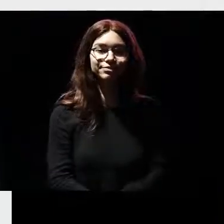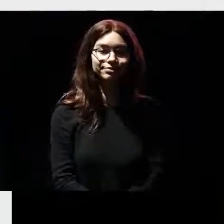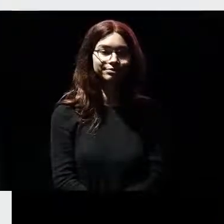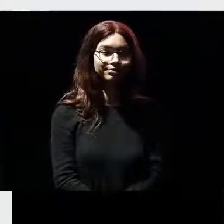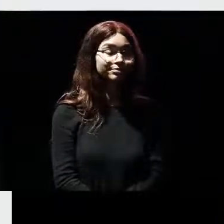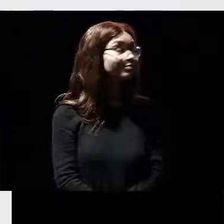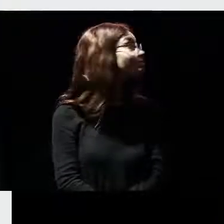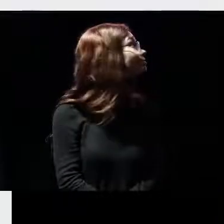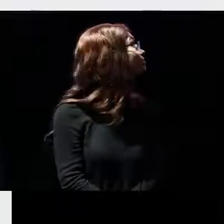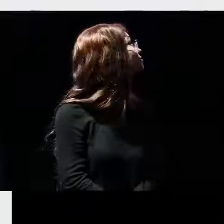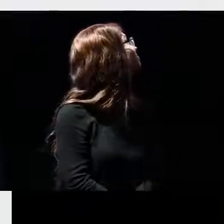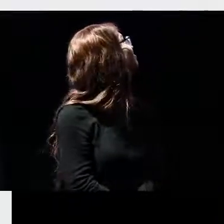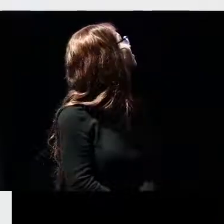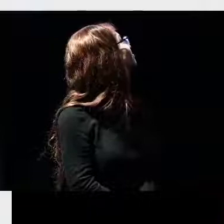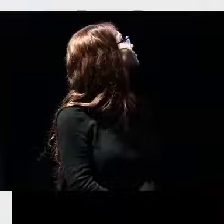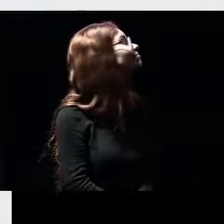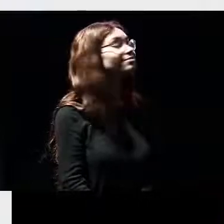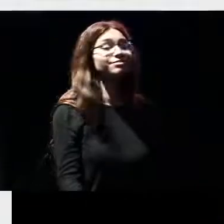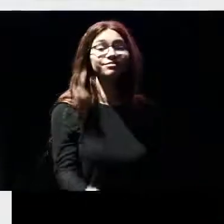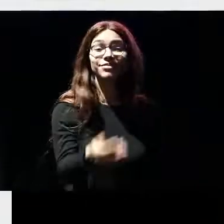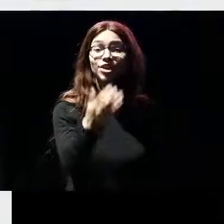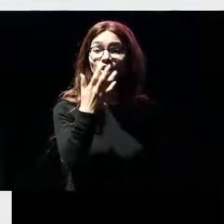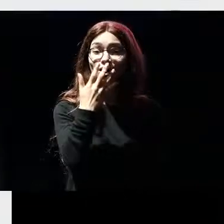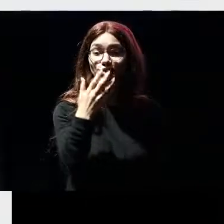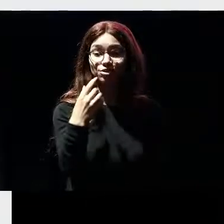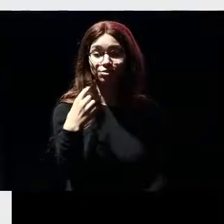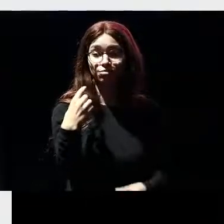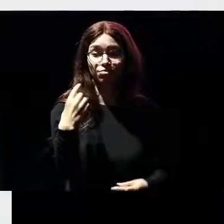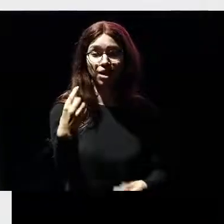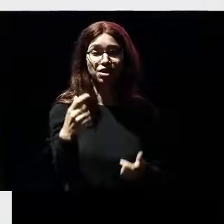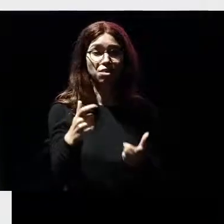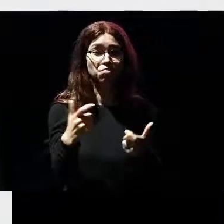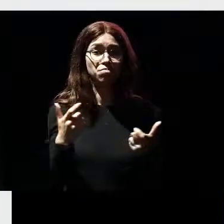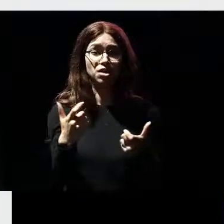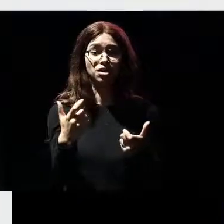Color has been a significant part of my work